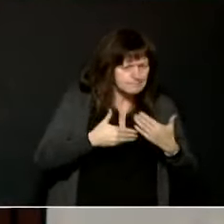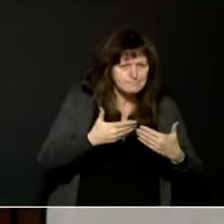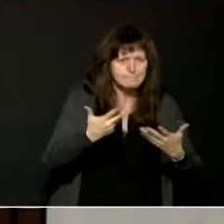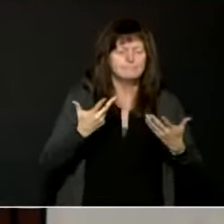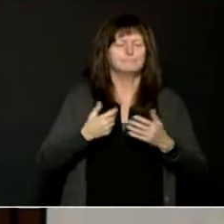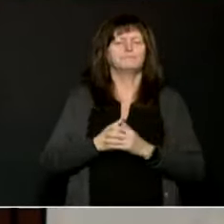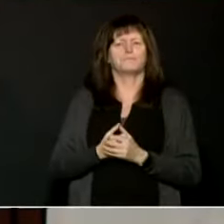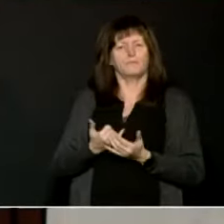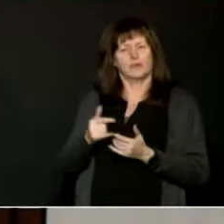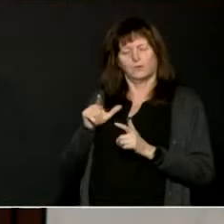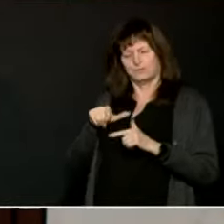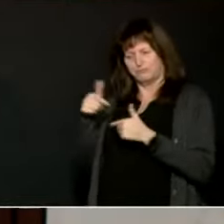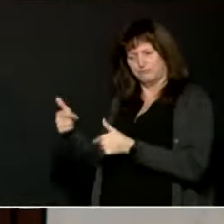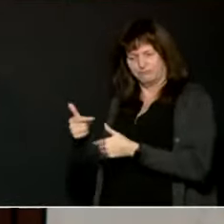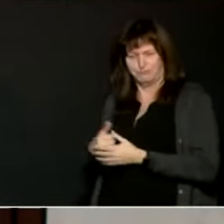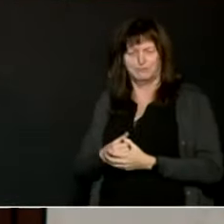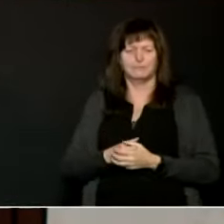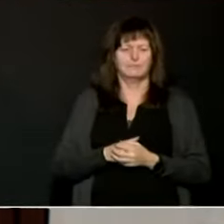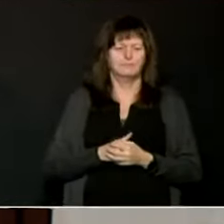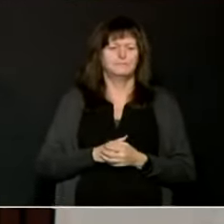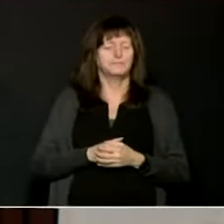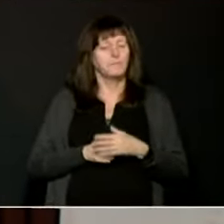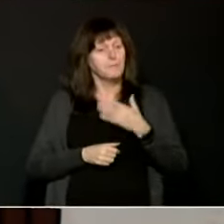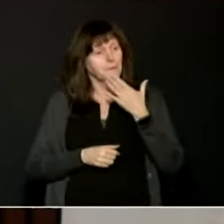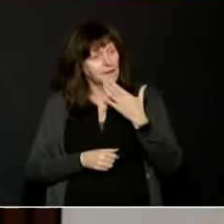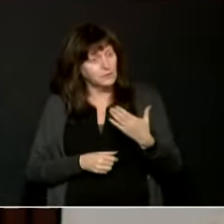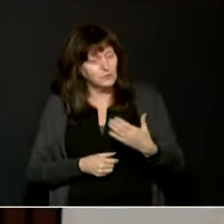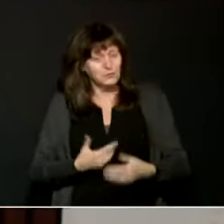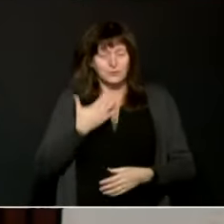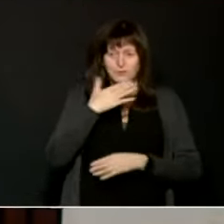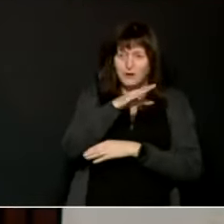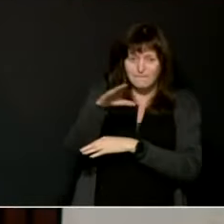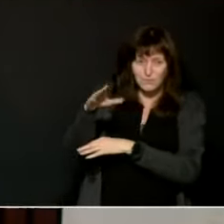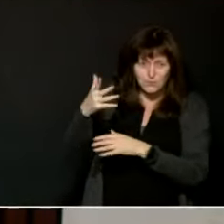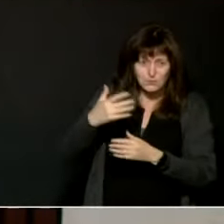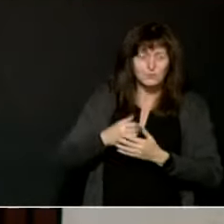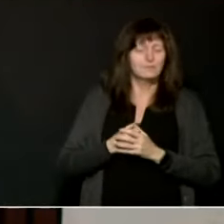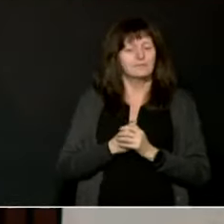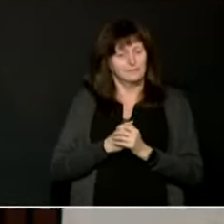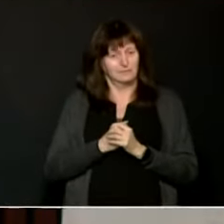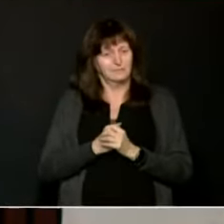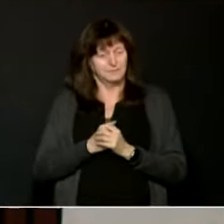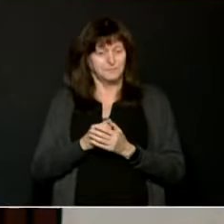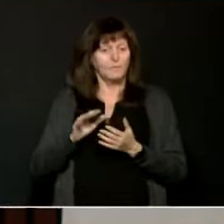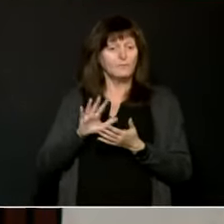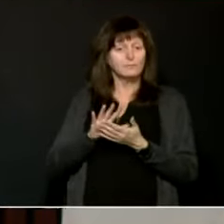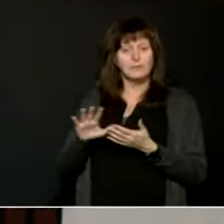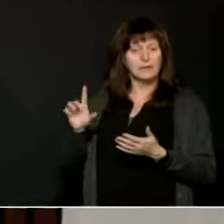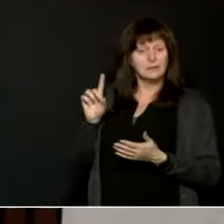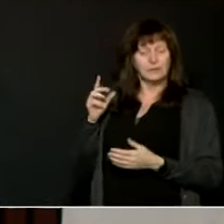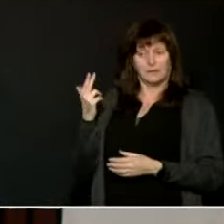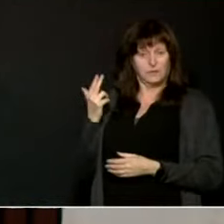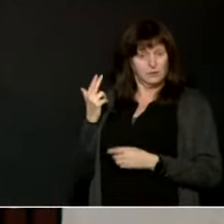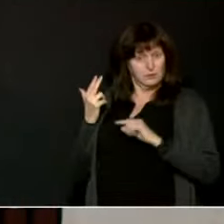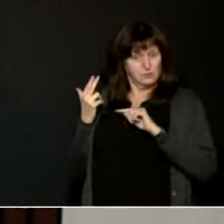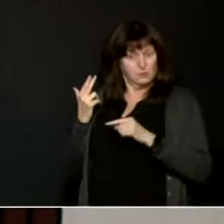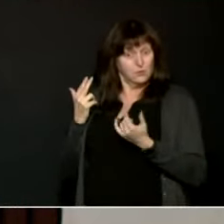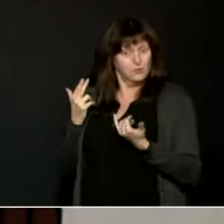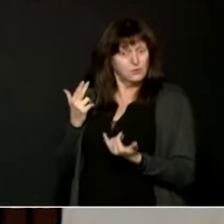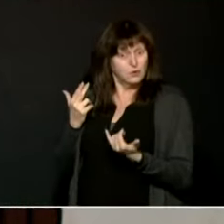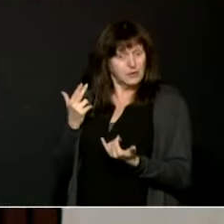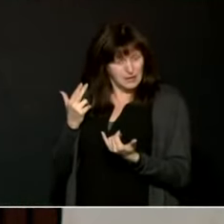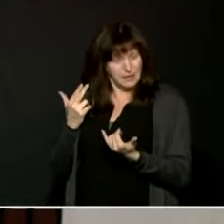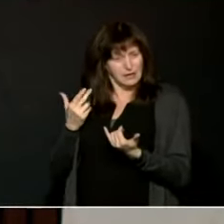Thanks very much. Good afternoon, everyone. Since our last update on Thursday, Ontario is reporting an